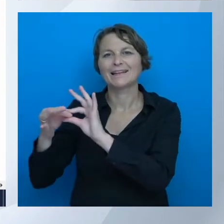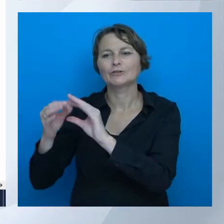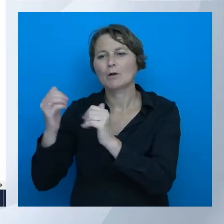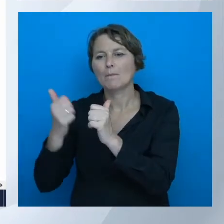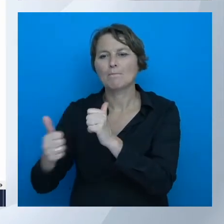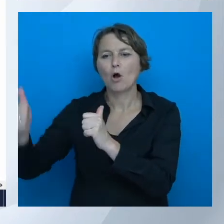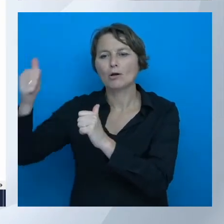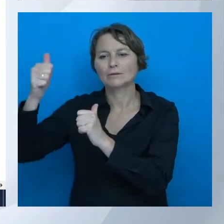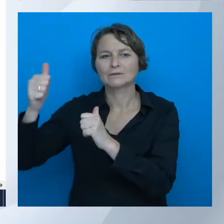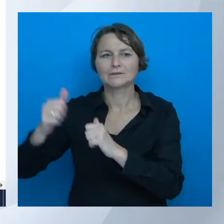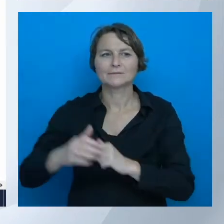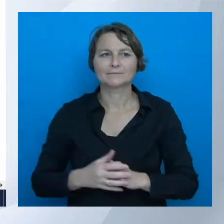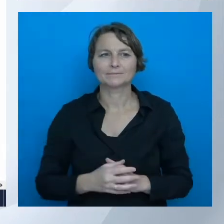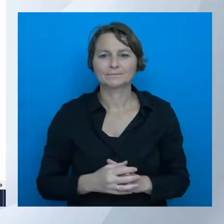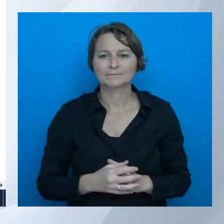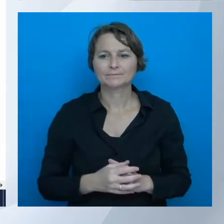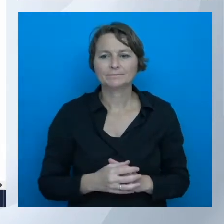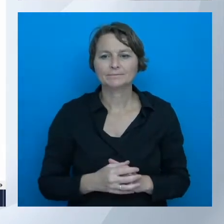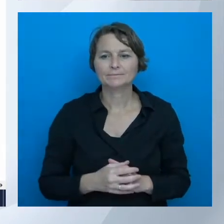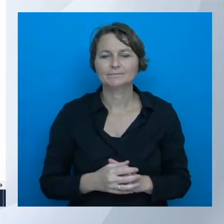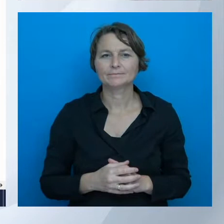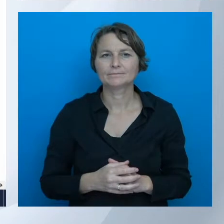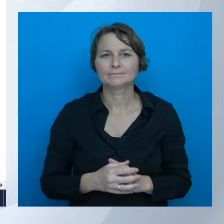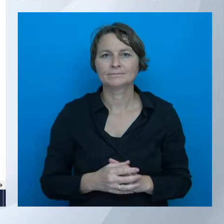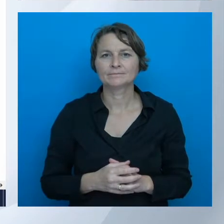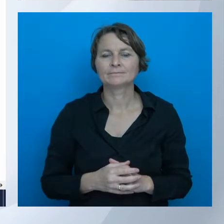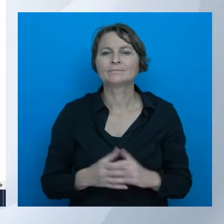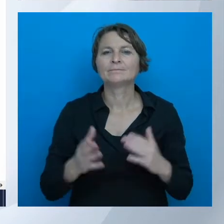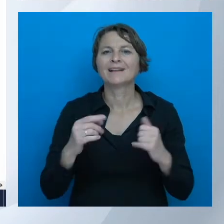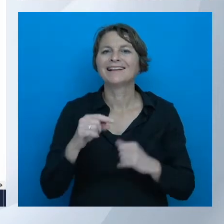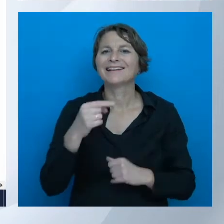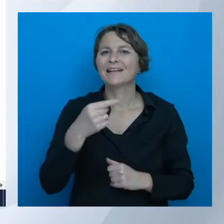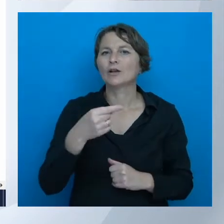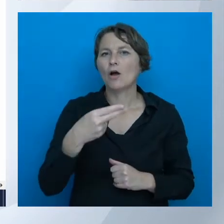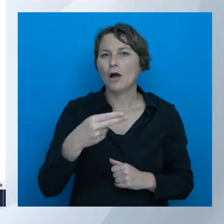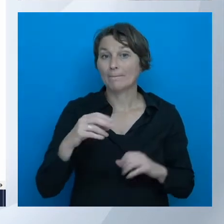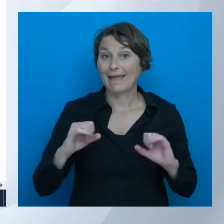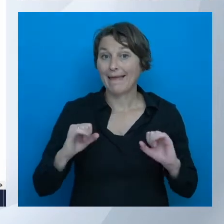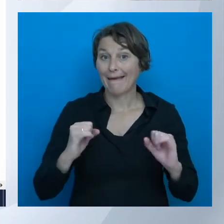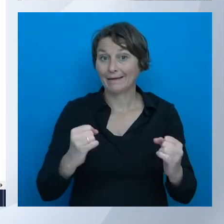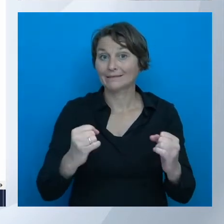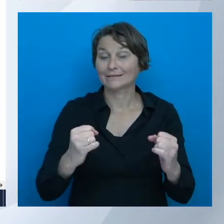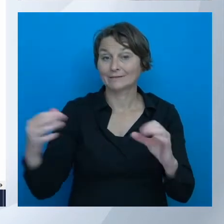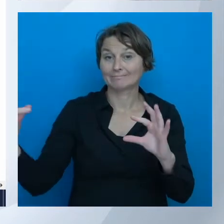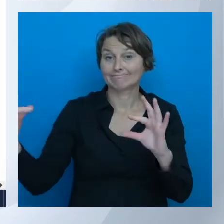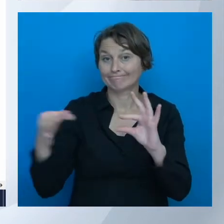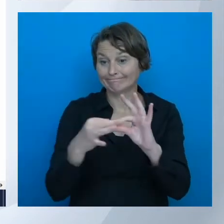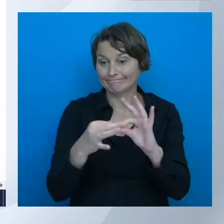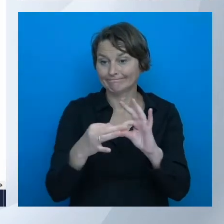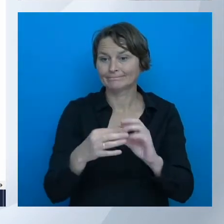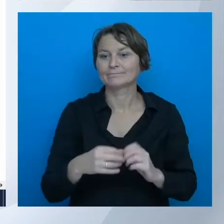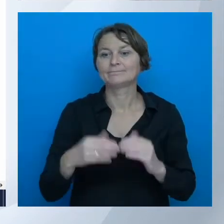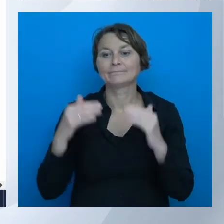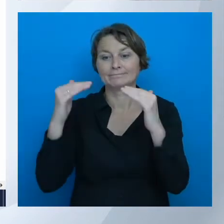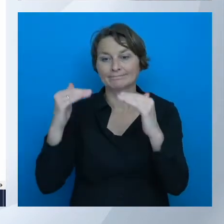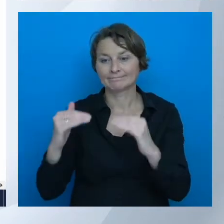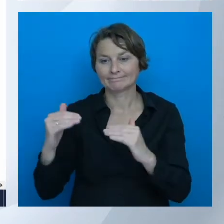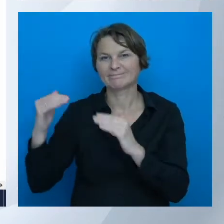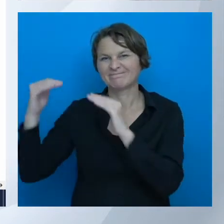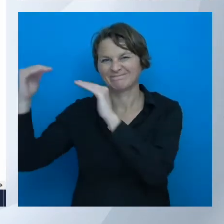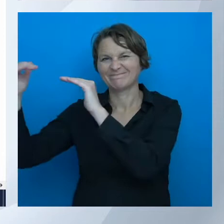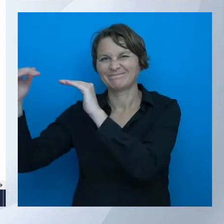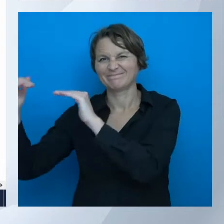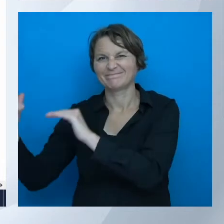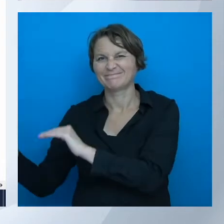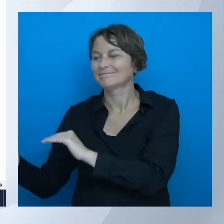it has GitHub Actions hooked up to it, that there is a workflow file created. So basically, this is all the stuff